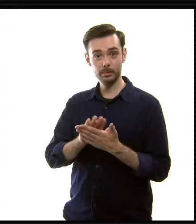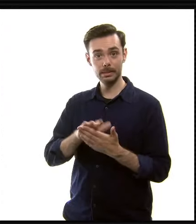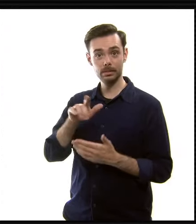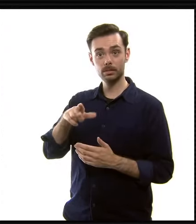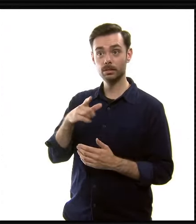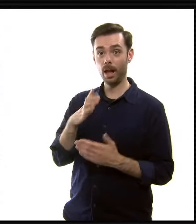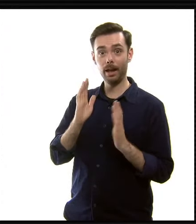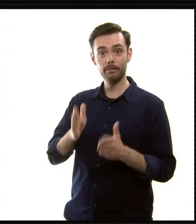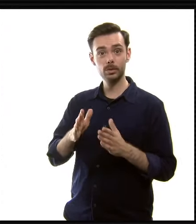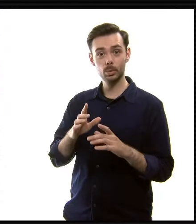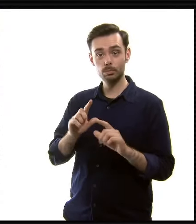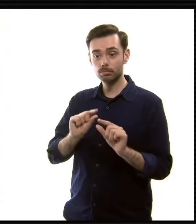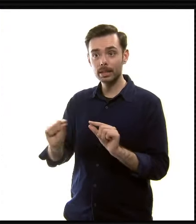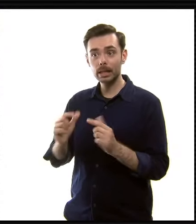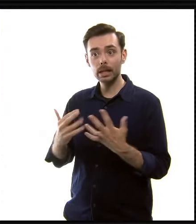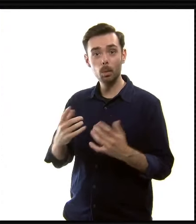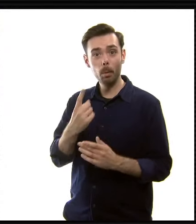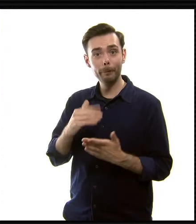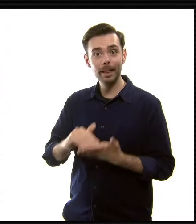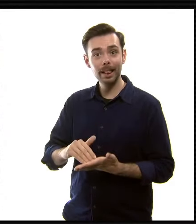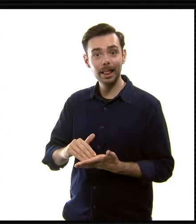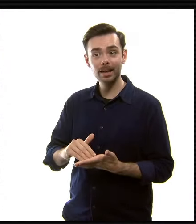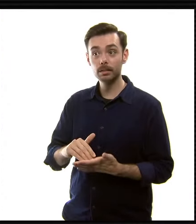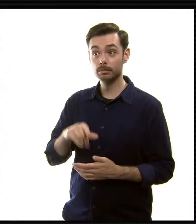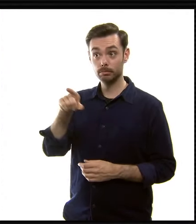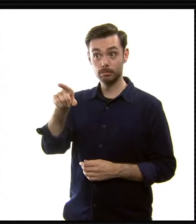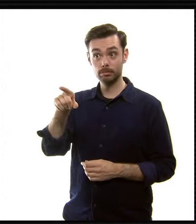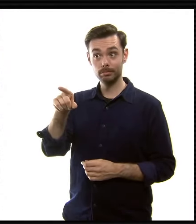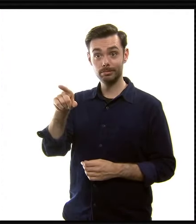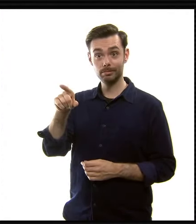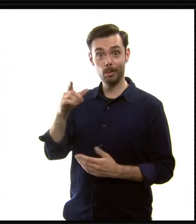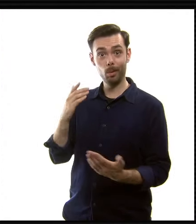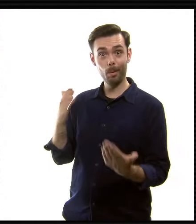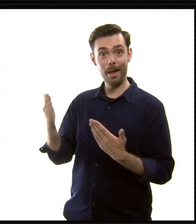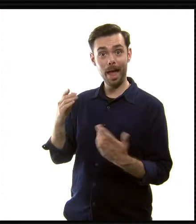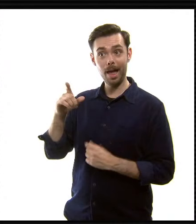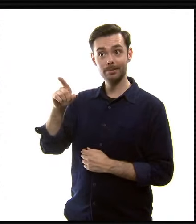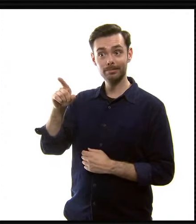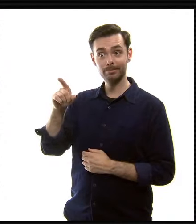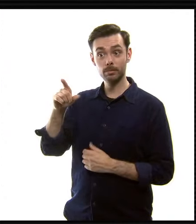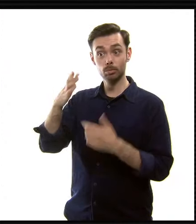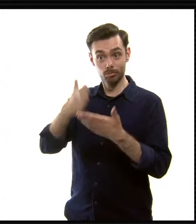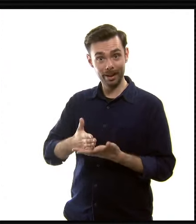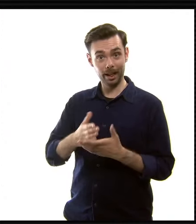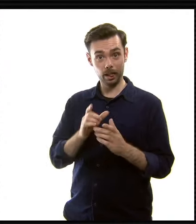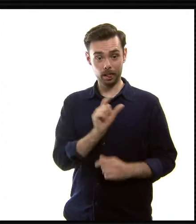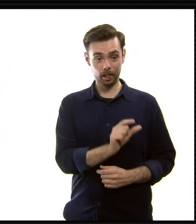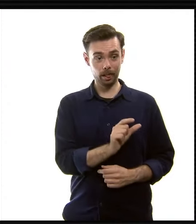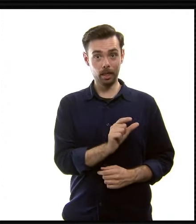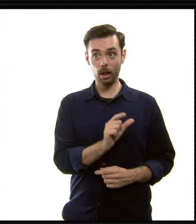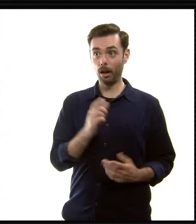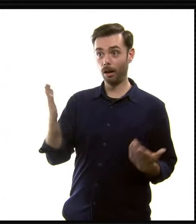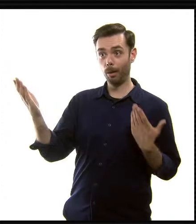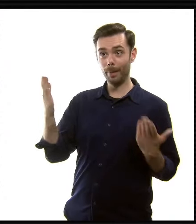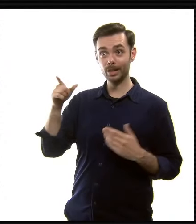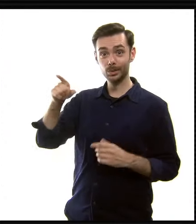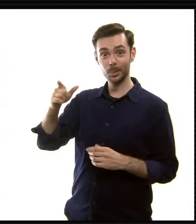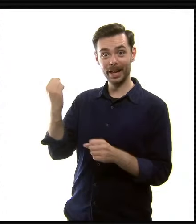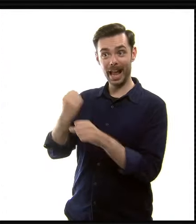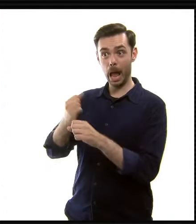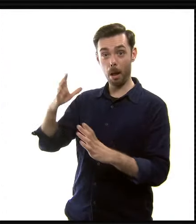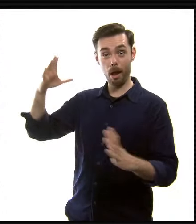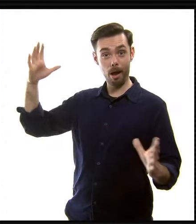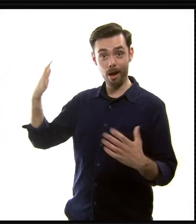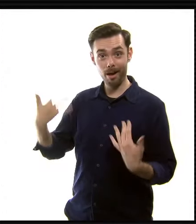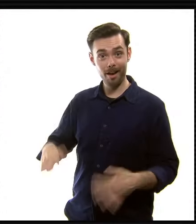scale, this is the Republic Venator in-game compared to the LEGO model. I mean, look at the size of that thing. Now, that